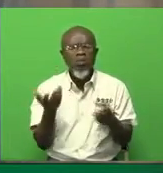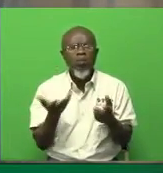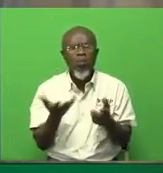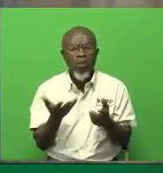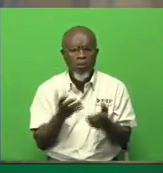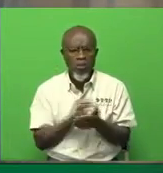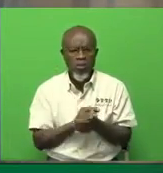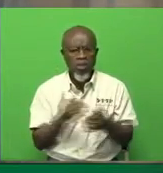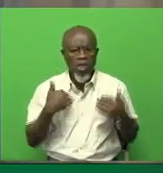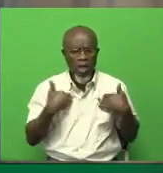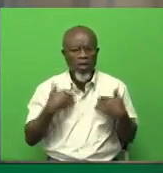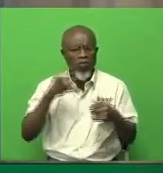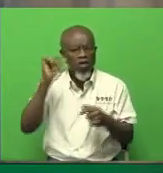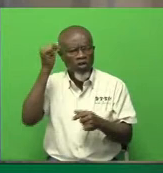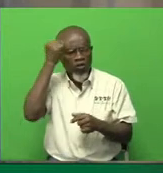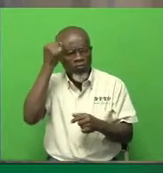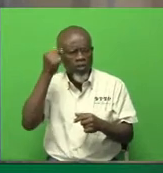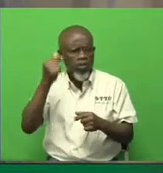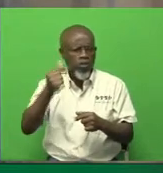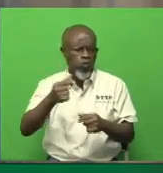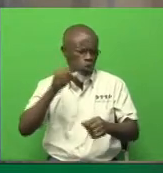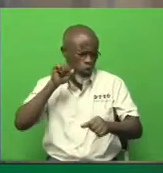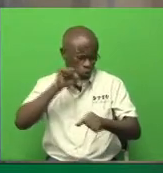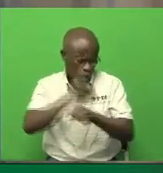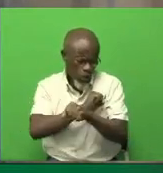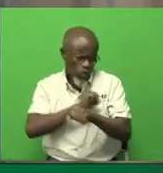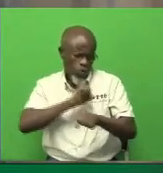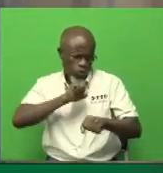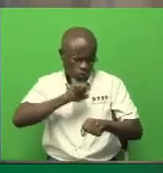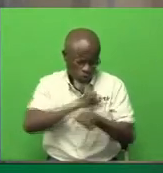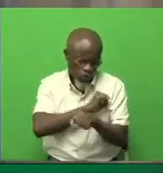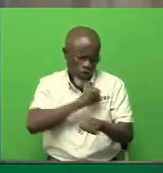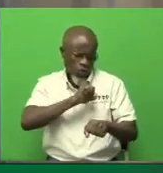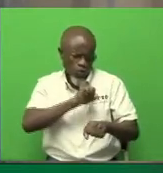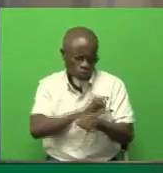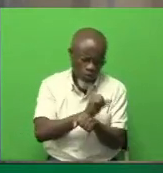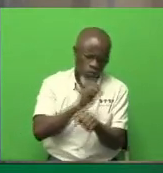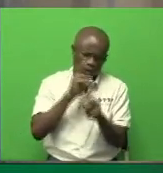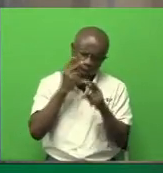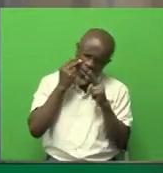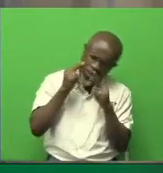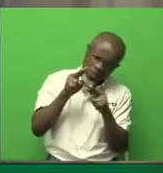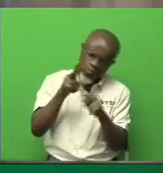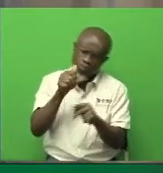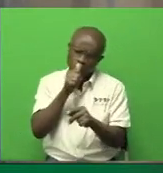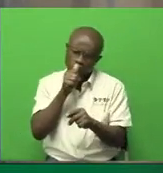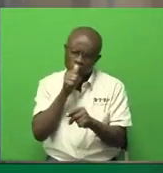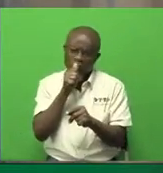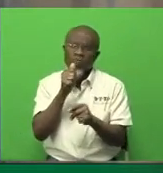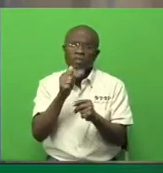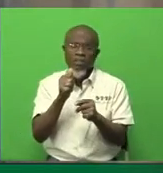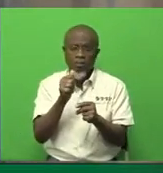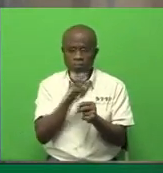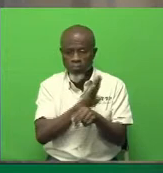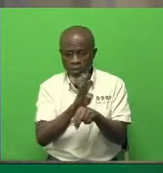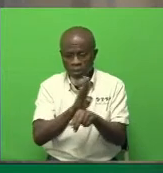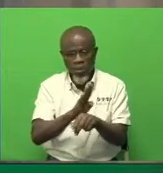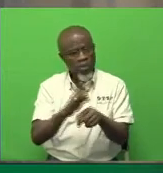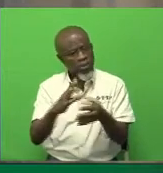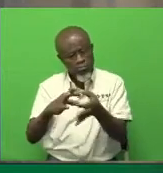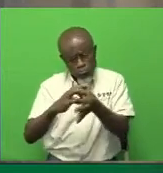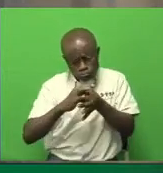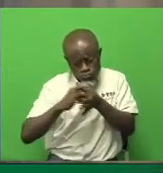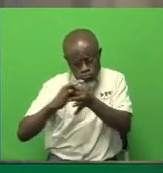will put their shoulders to the wheel a government that received private sector and stakeholders as partners in a process of